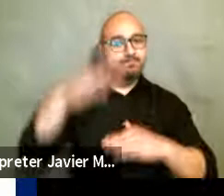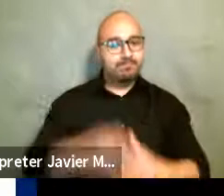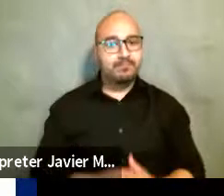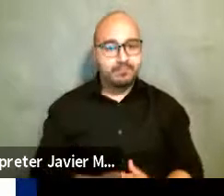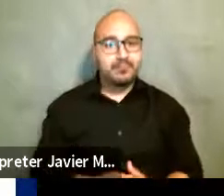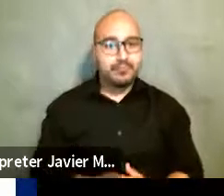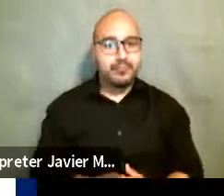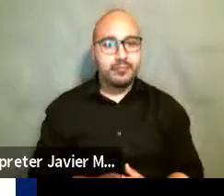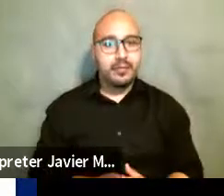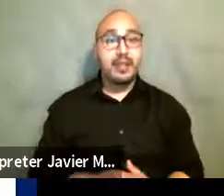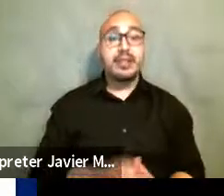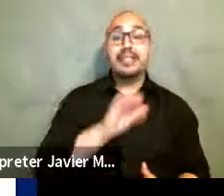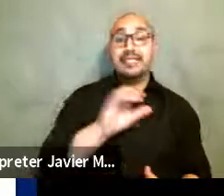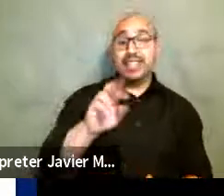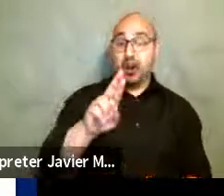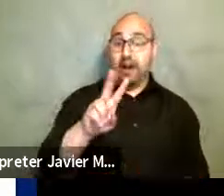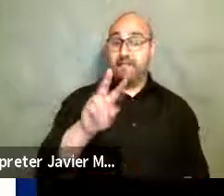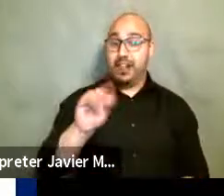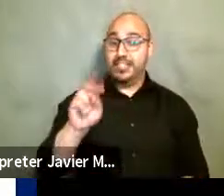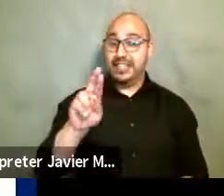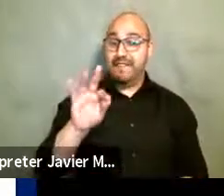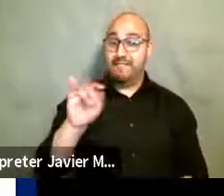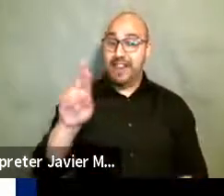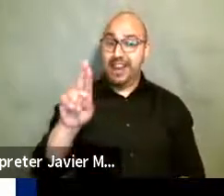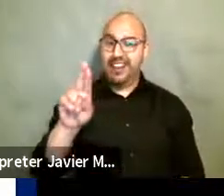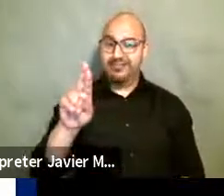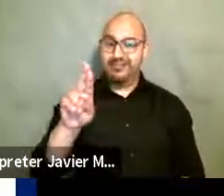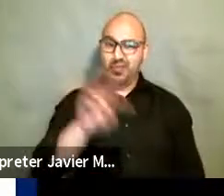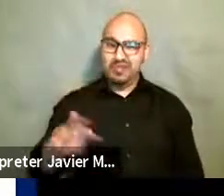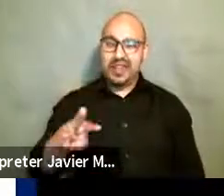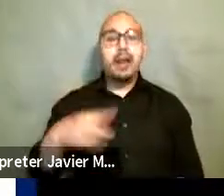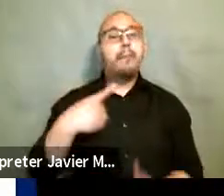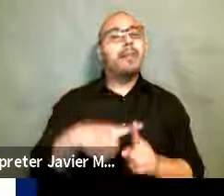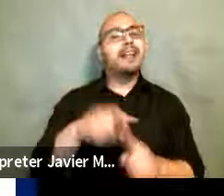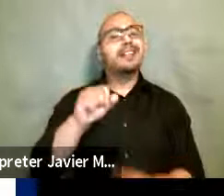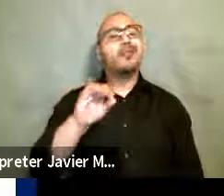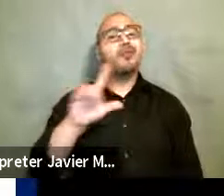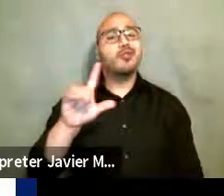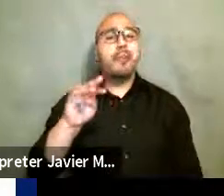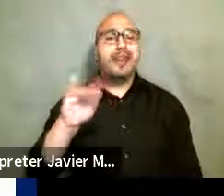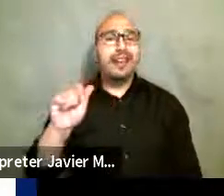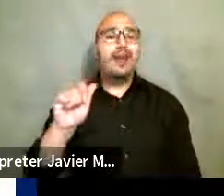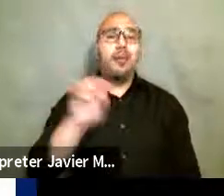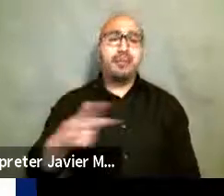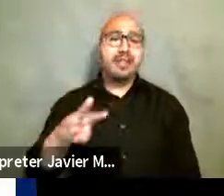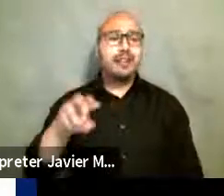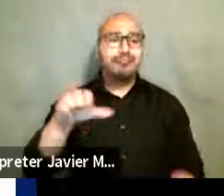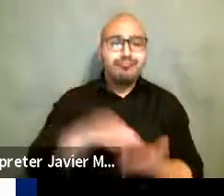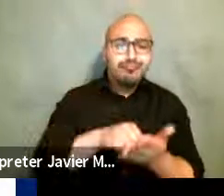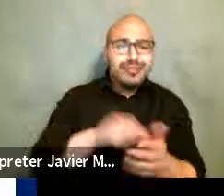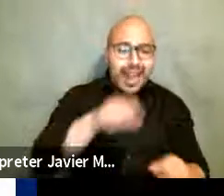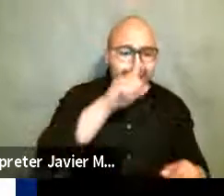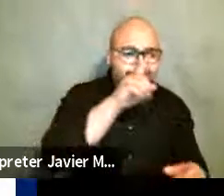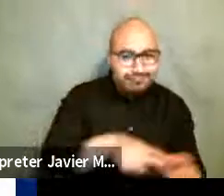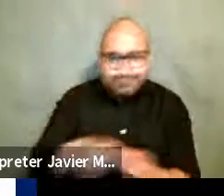that's CCR Volunteer Fair. You can check out our social media sites, anything at Red Cross Central